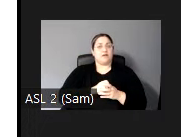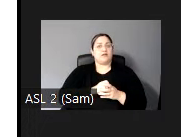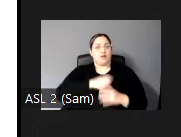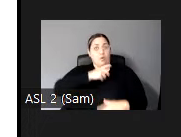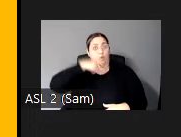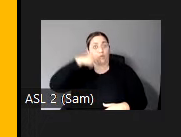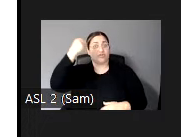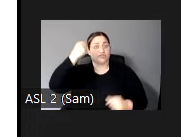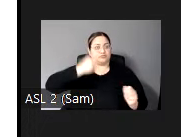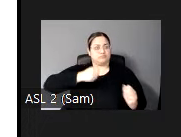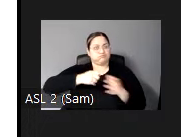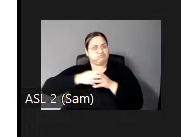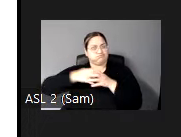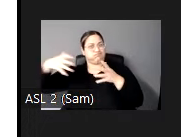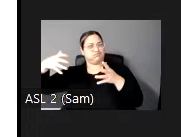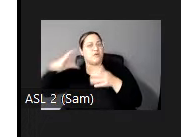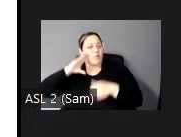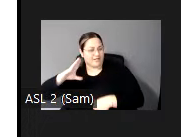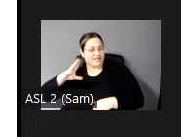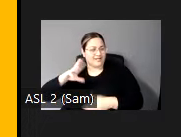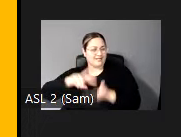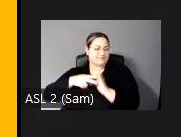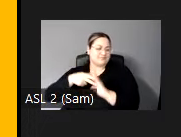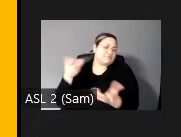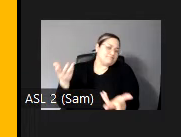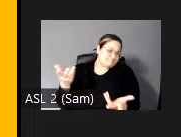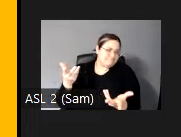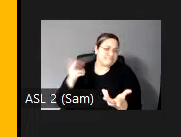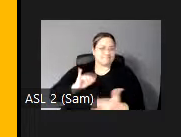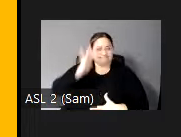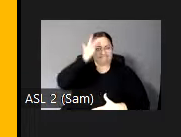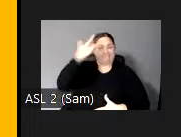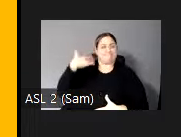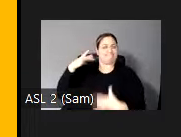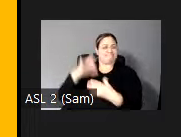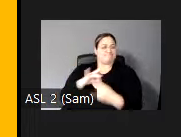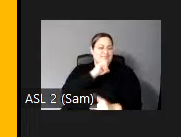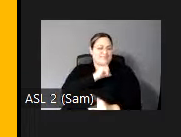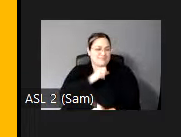the biggest risk factor. Oops, clicked a little too quickly.